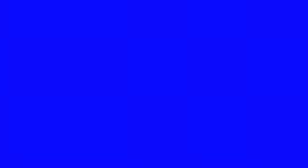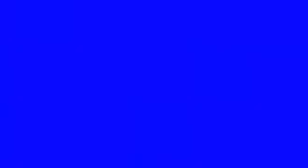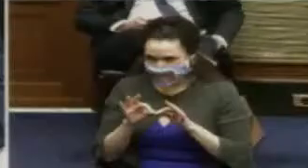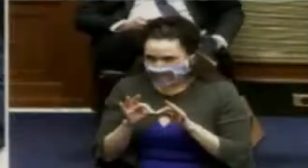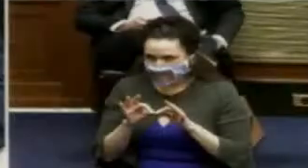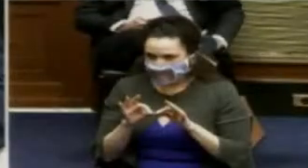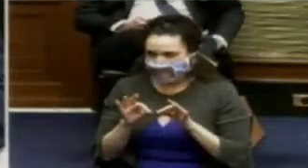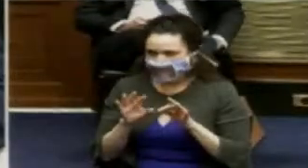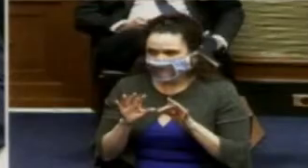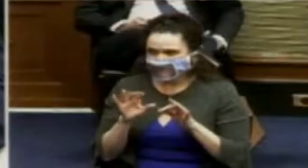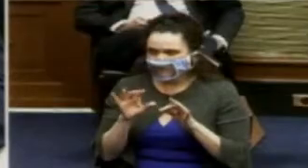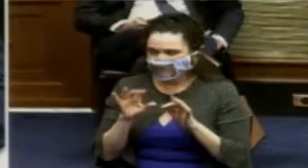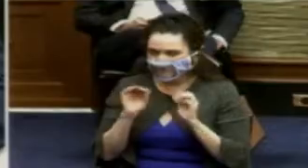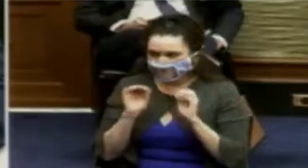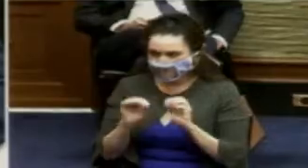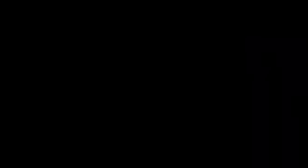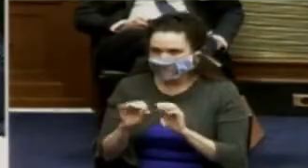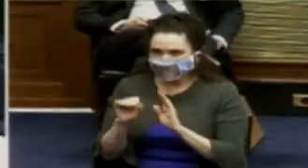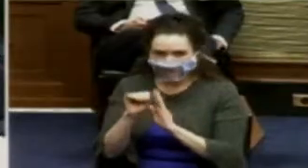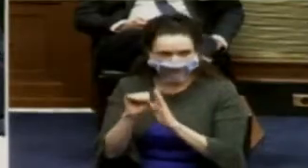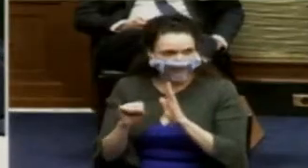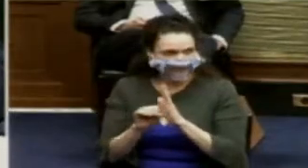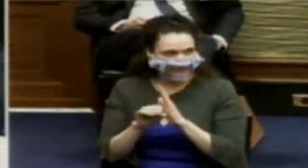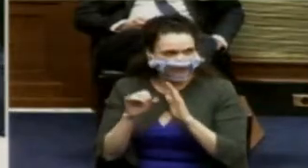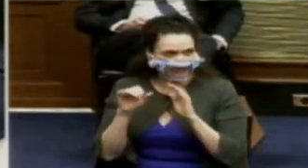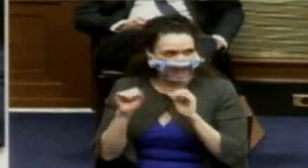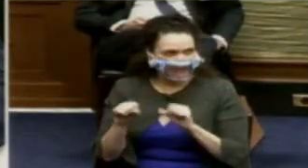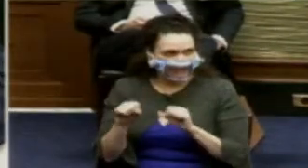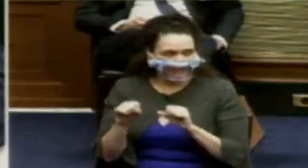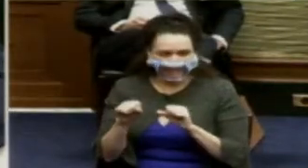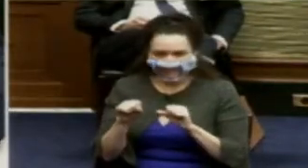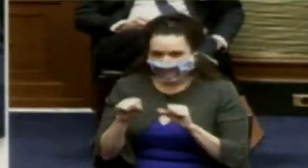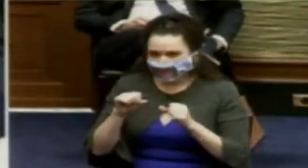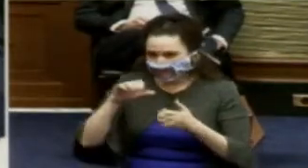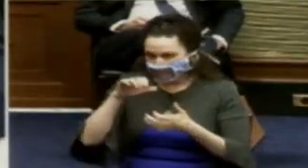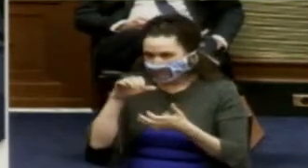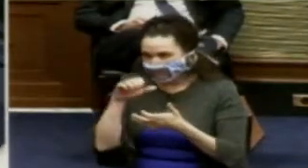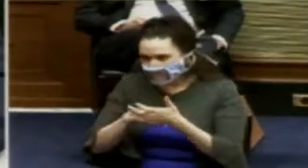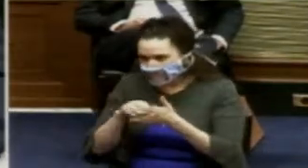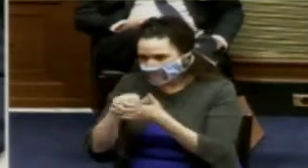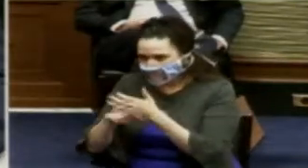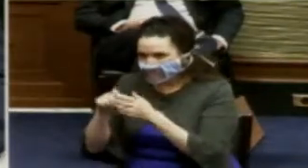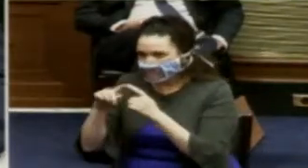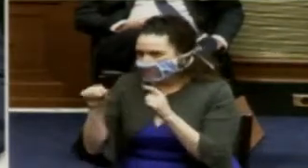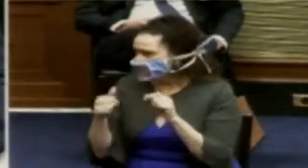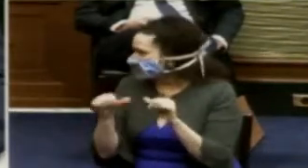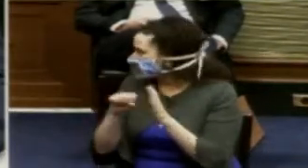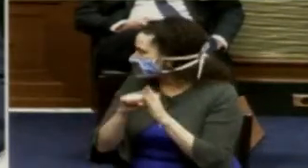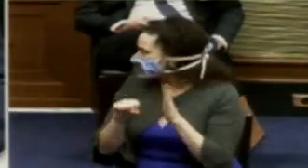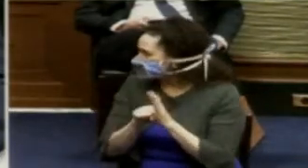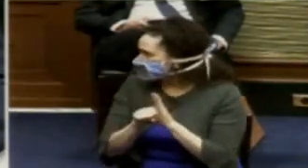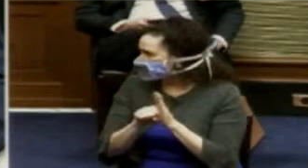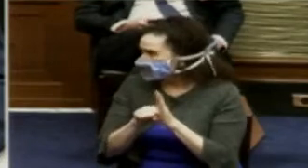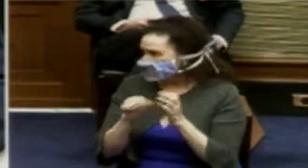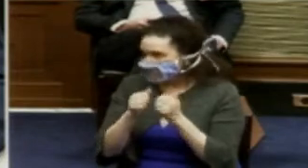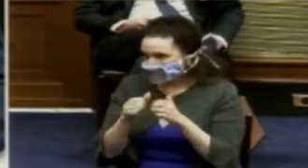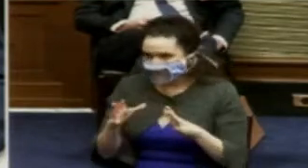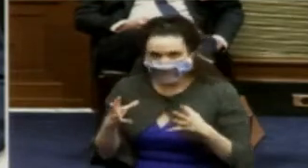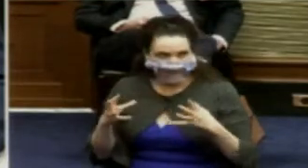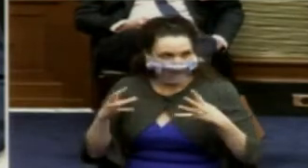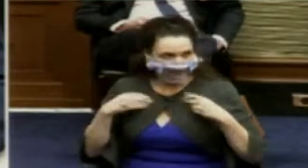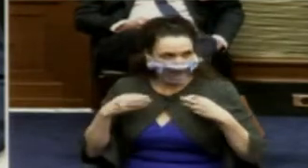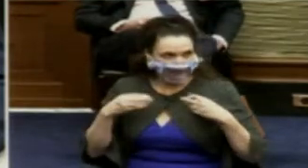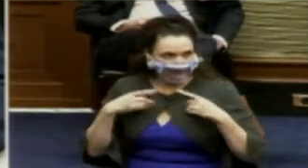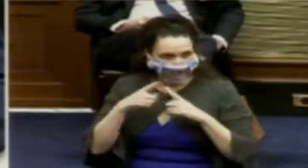can be carved out from a portion of another state or by combining portions of other states without the consent of those